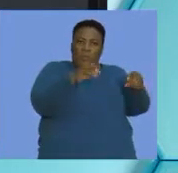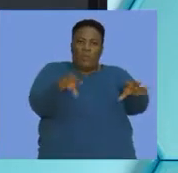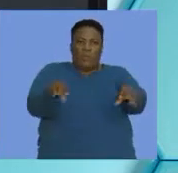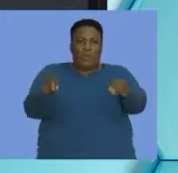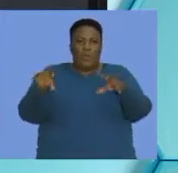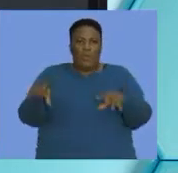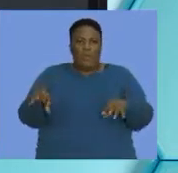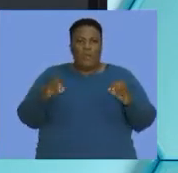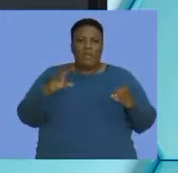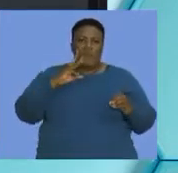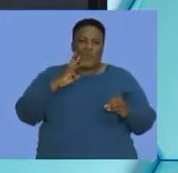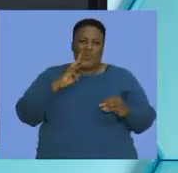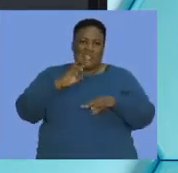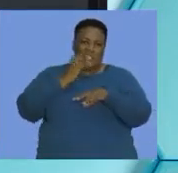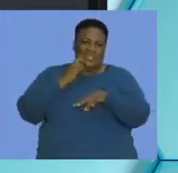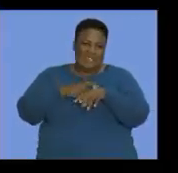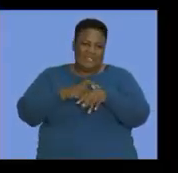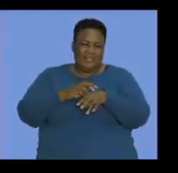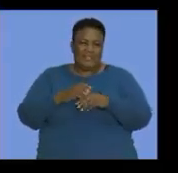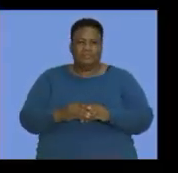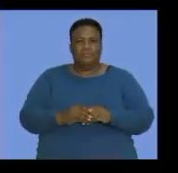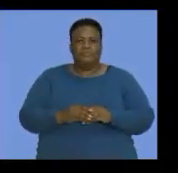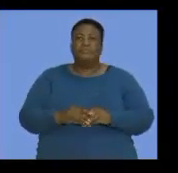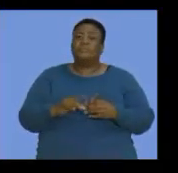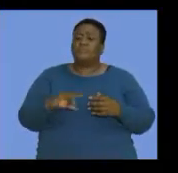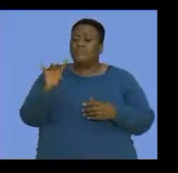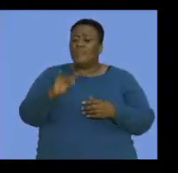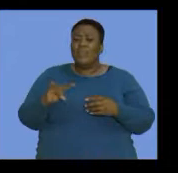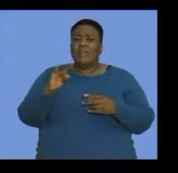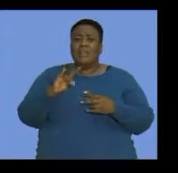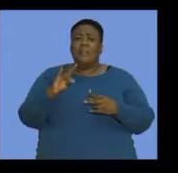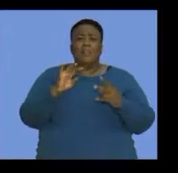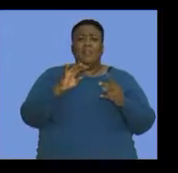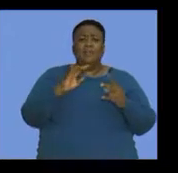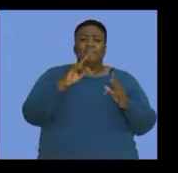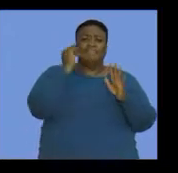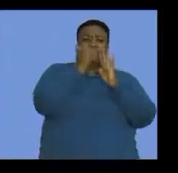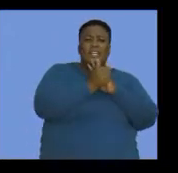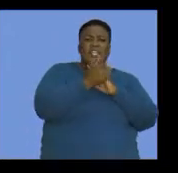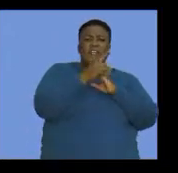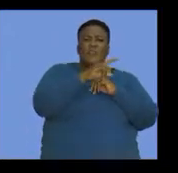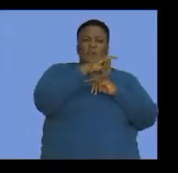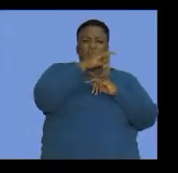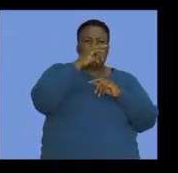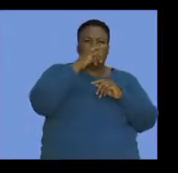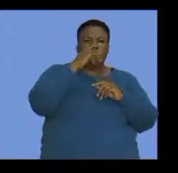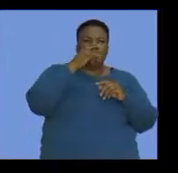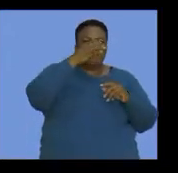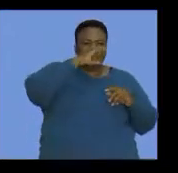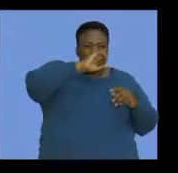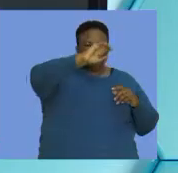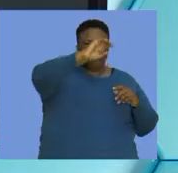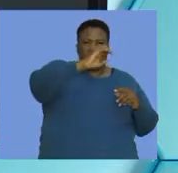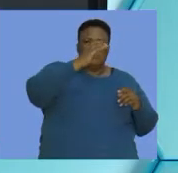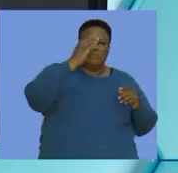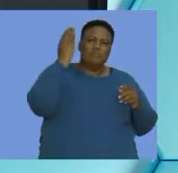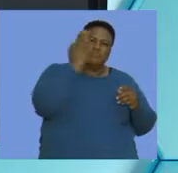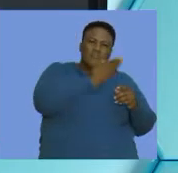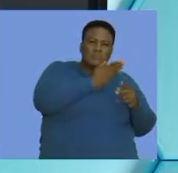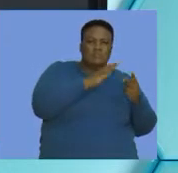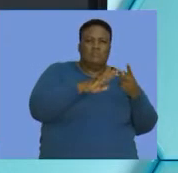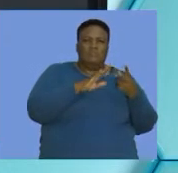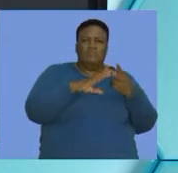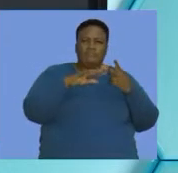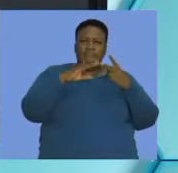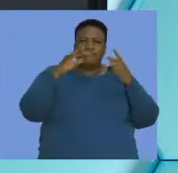water when needed. Okay? Poaching has been a significant factor that has led to species being threatened, from